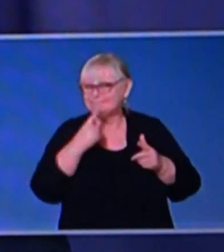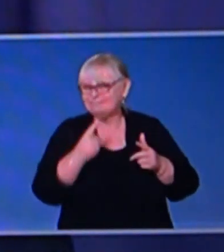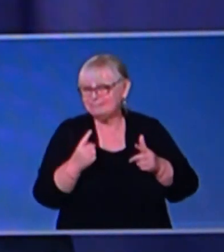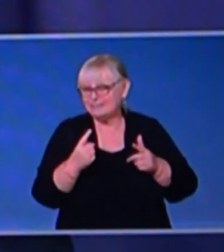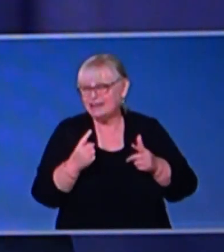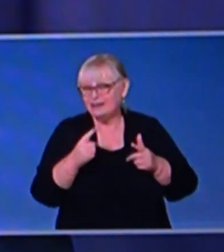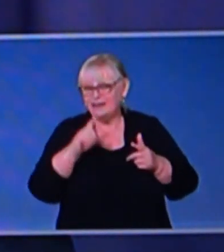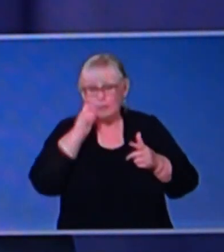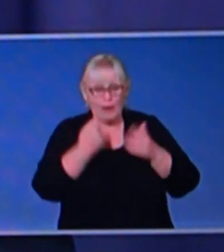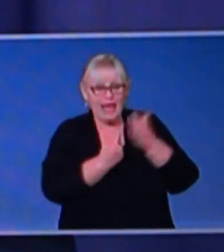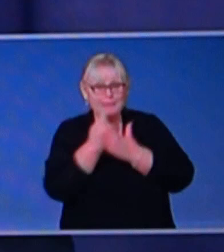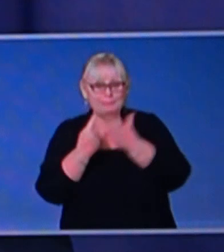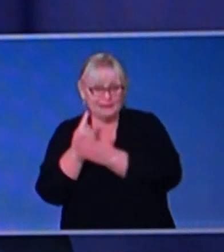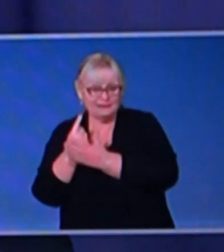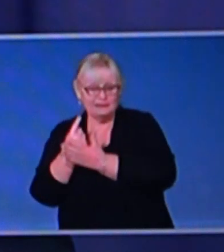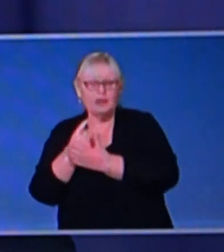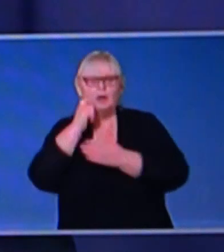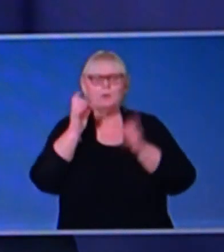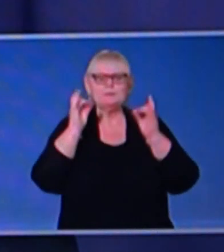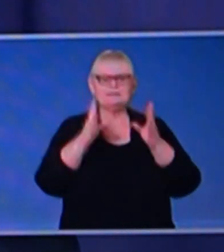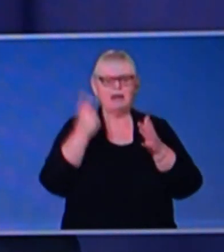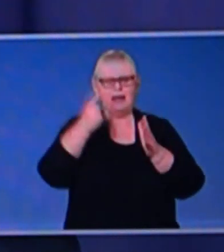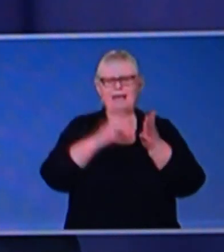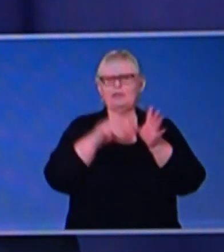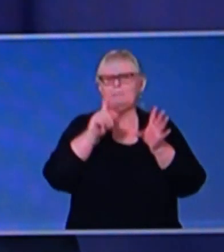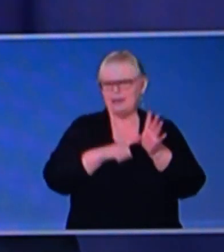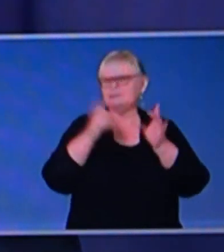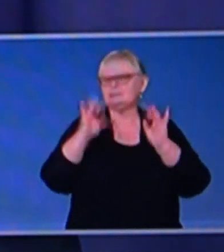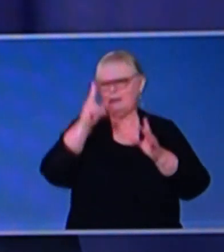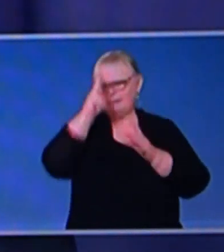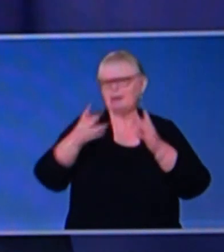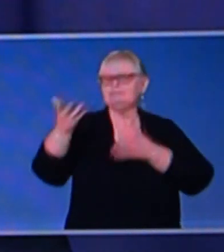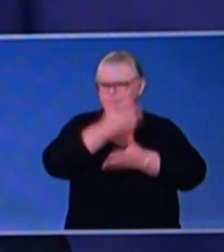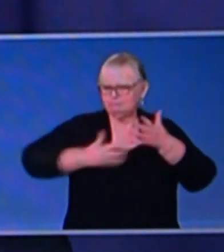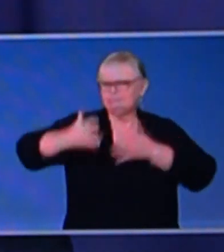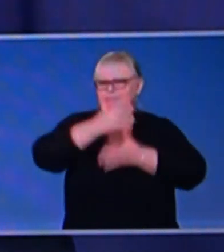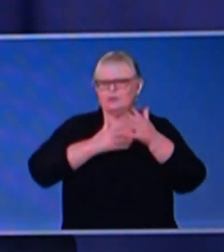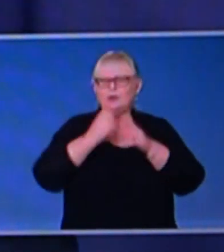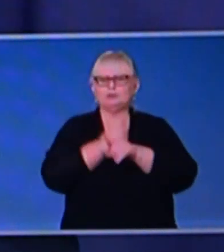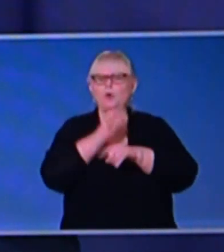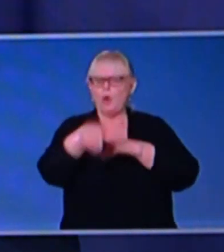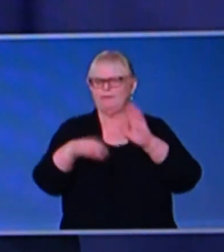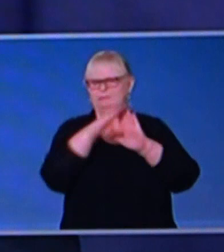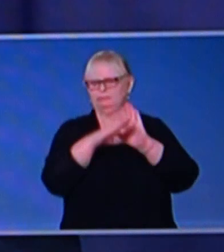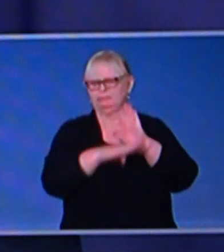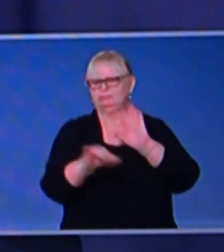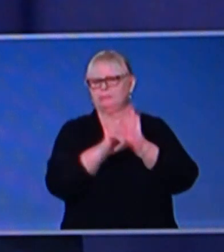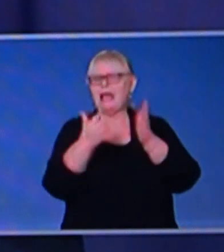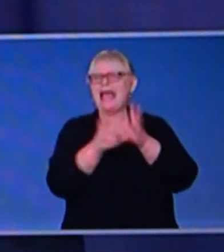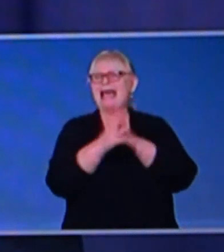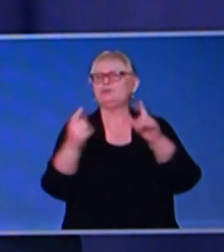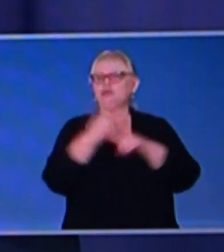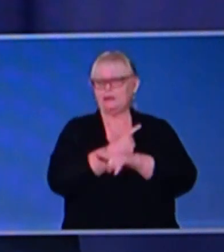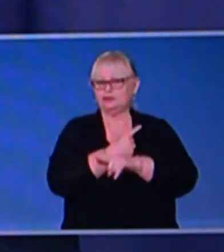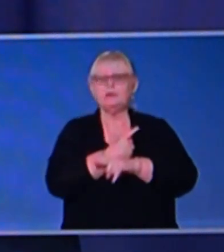together in the week beginning the 11th of May and consider the baseline restrictions. States are